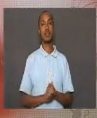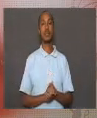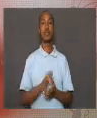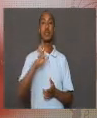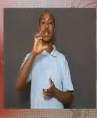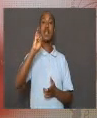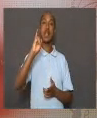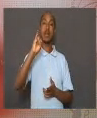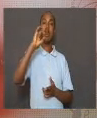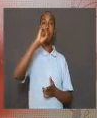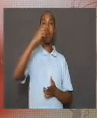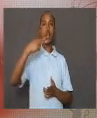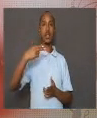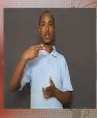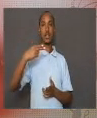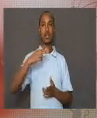Lithium hydroxide,